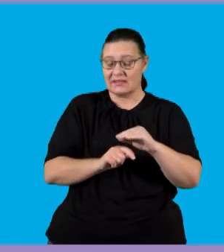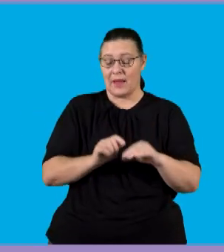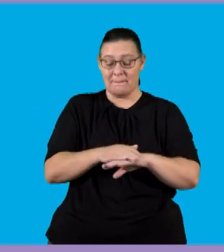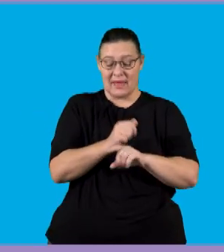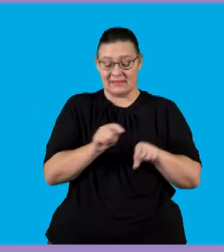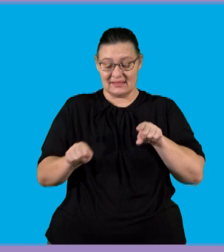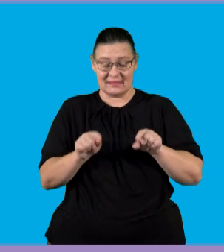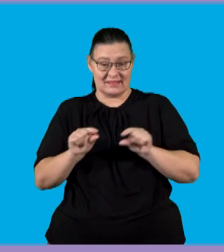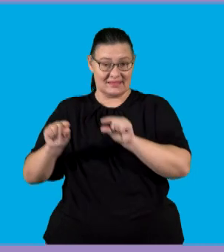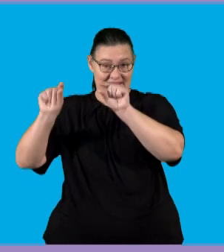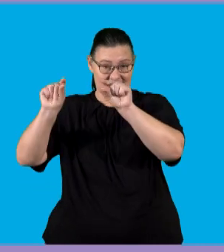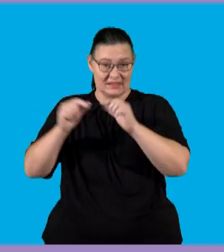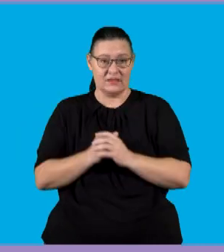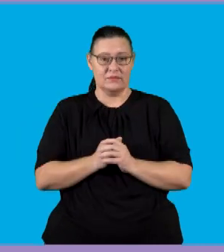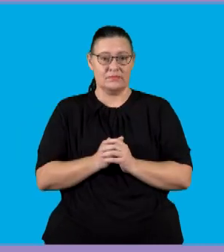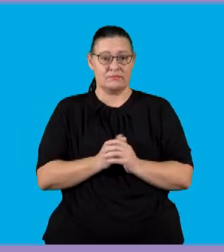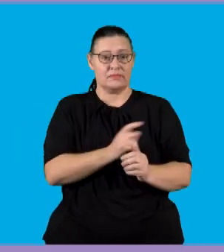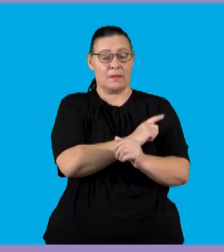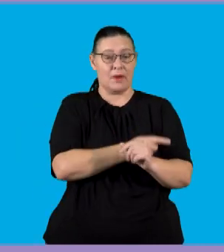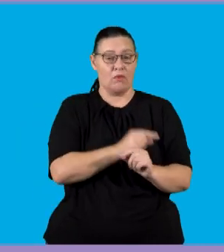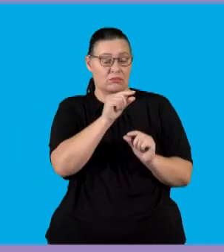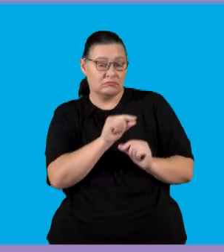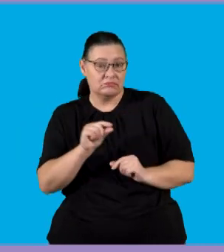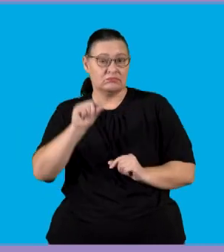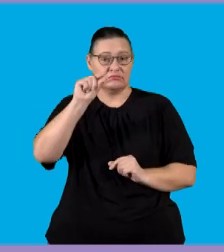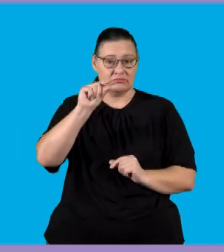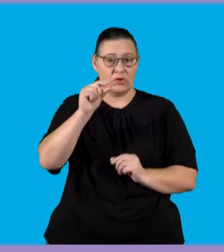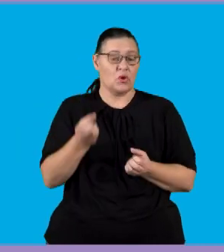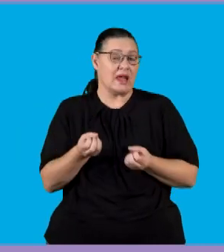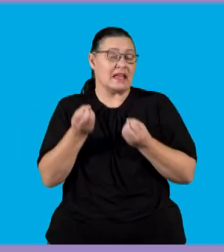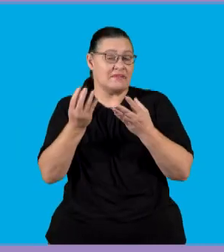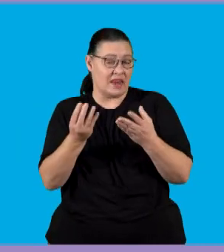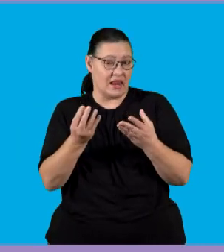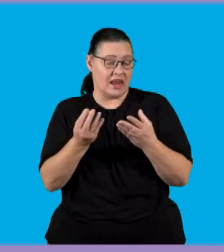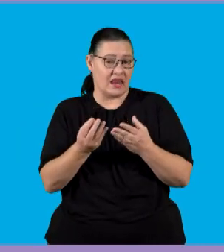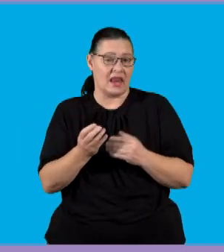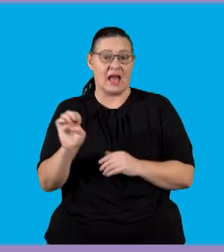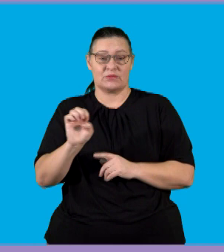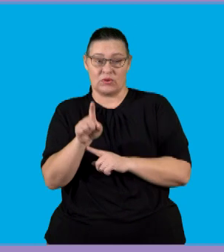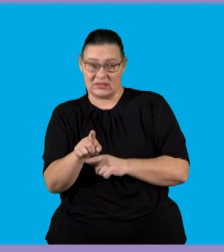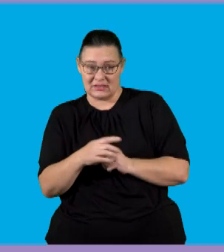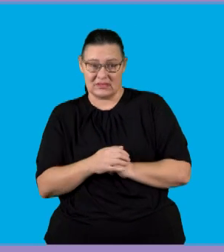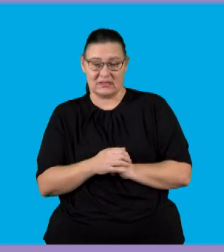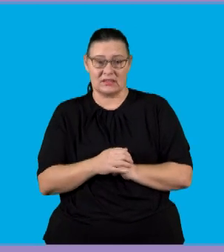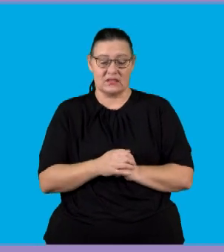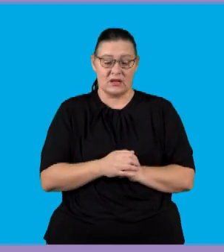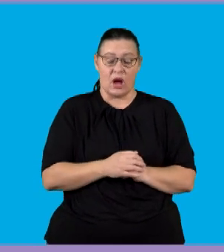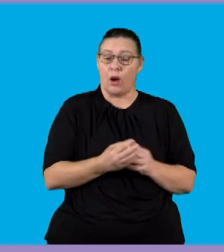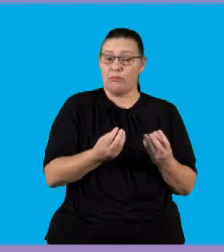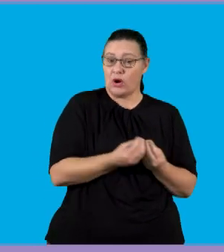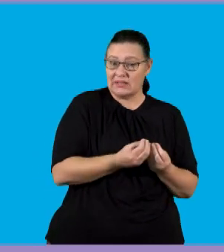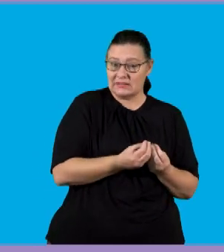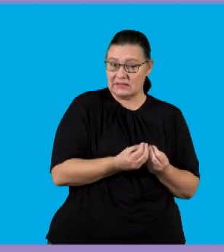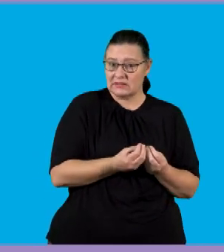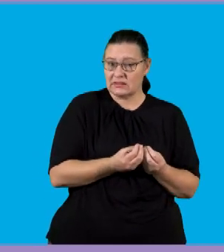base, raising a power to a given exponent, raising a product